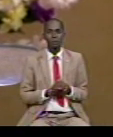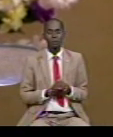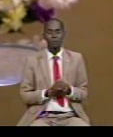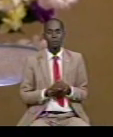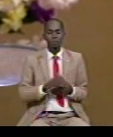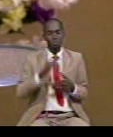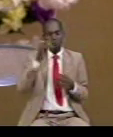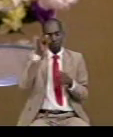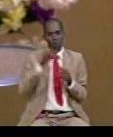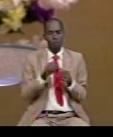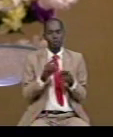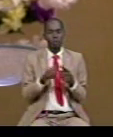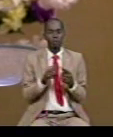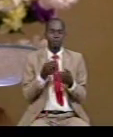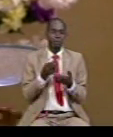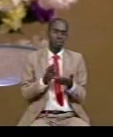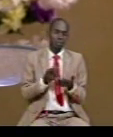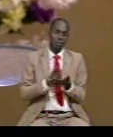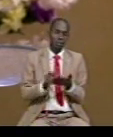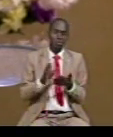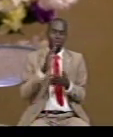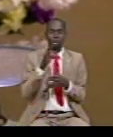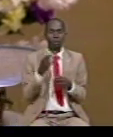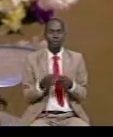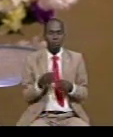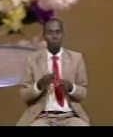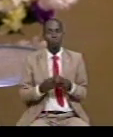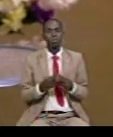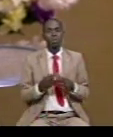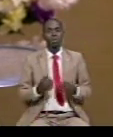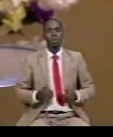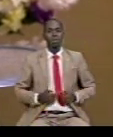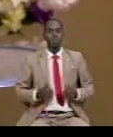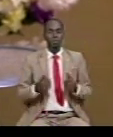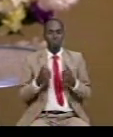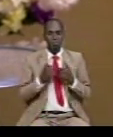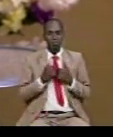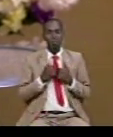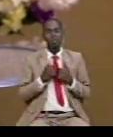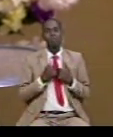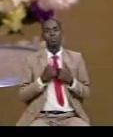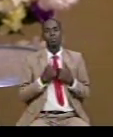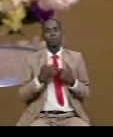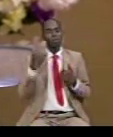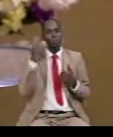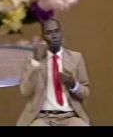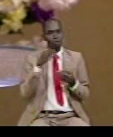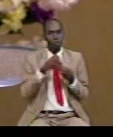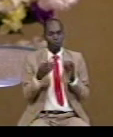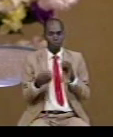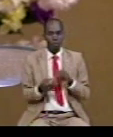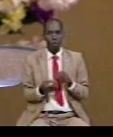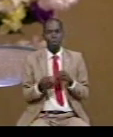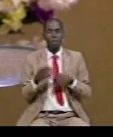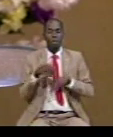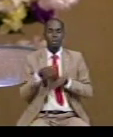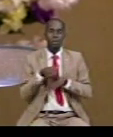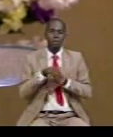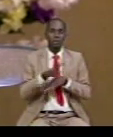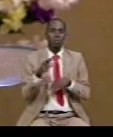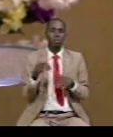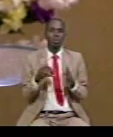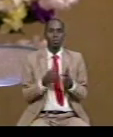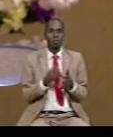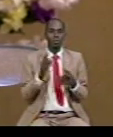audience. So send your name, phone number, location